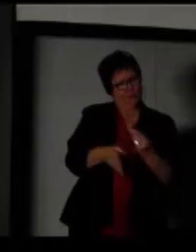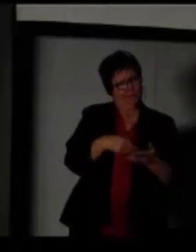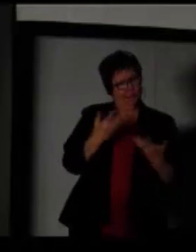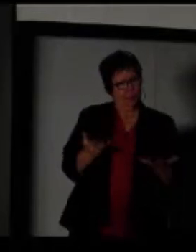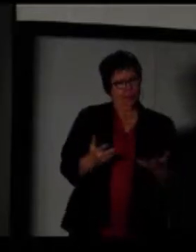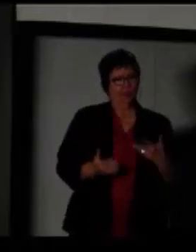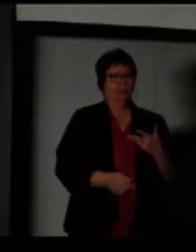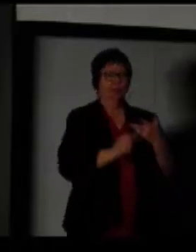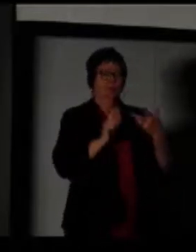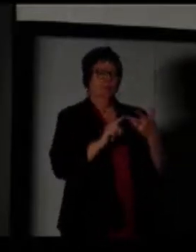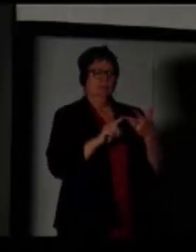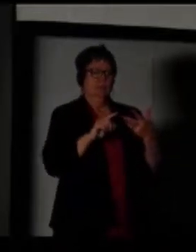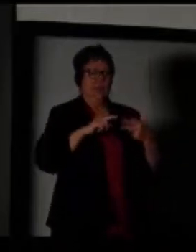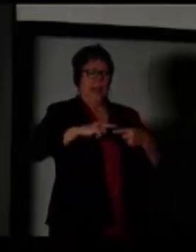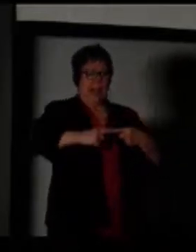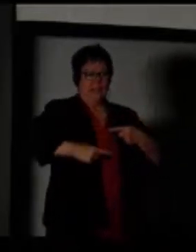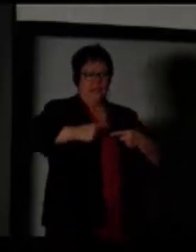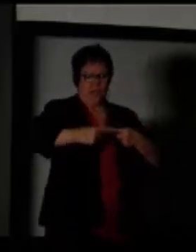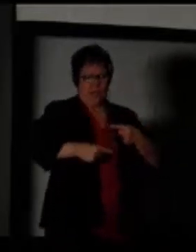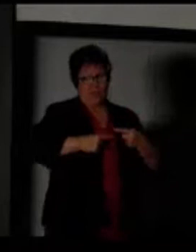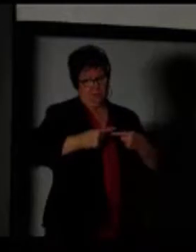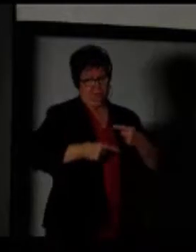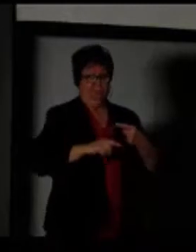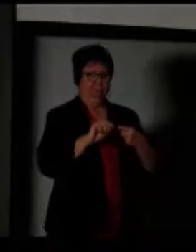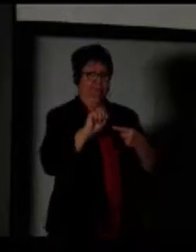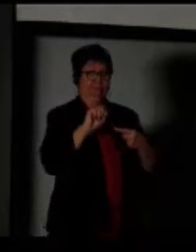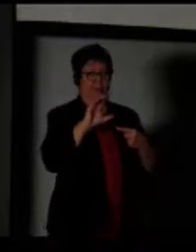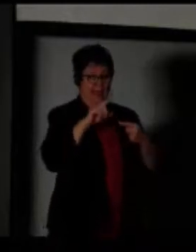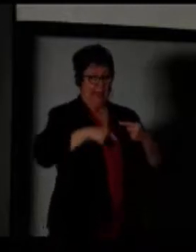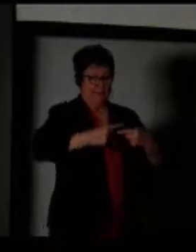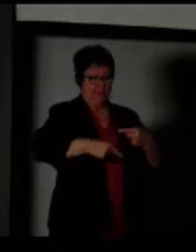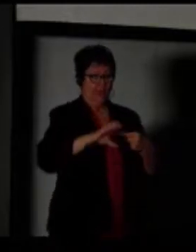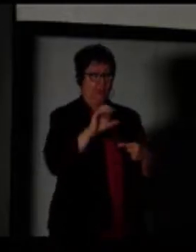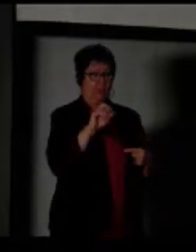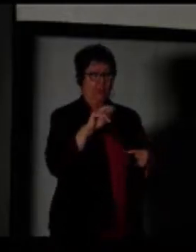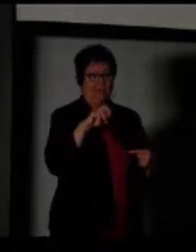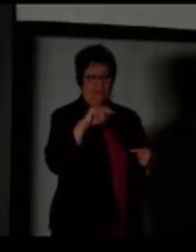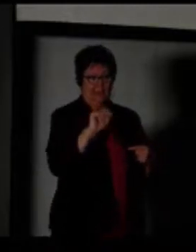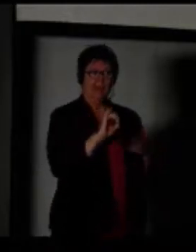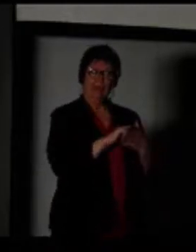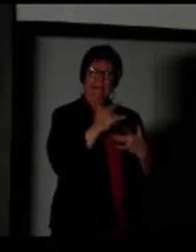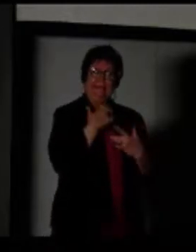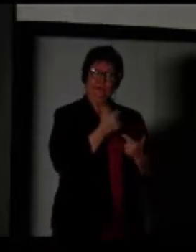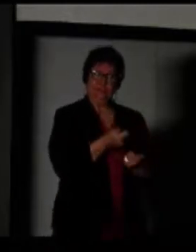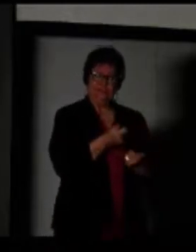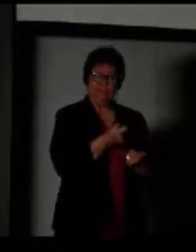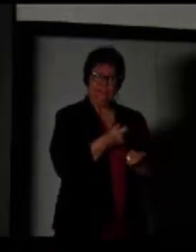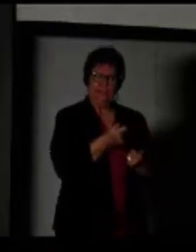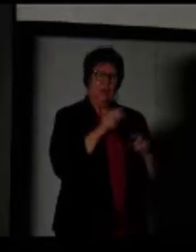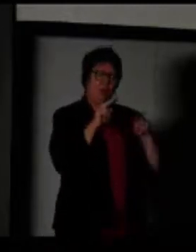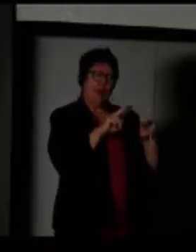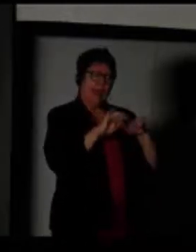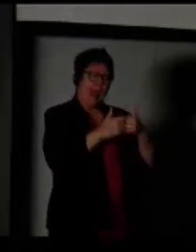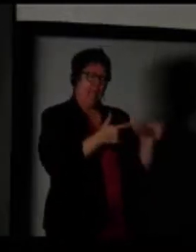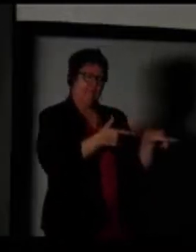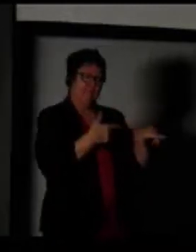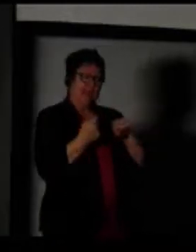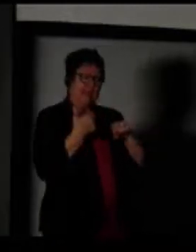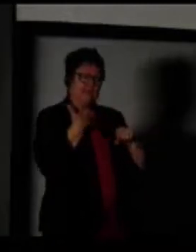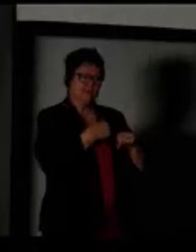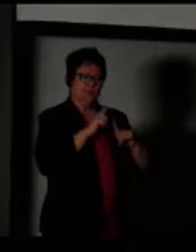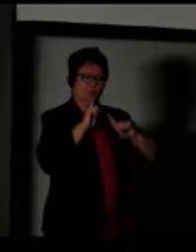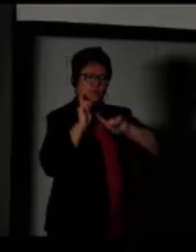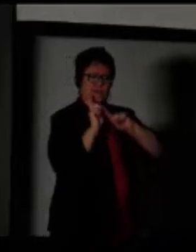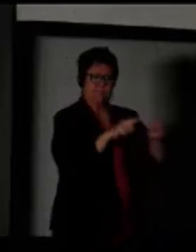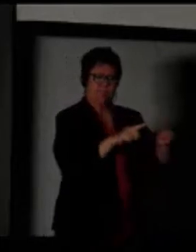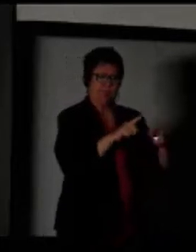content. That has been an interesting thing at the museum. looking at how quickly do we respond